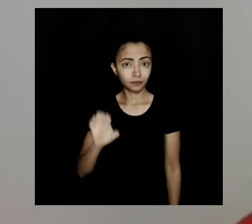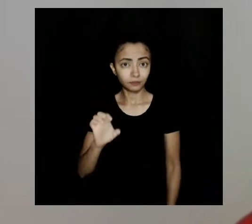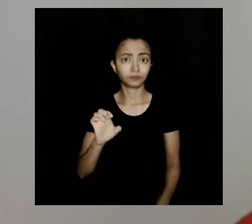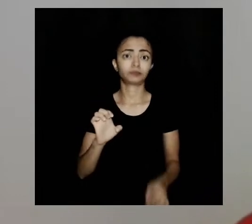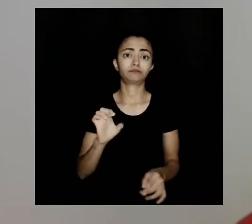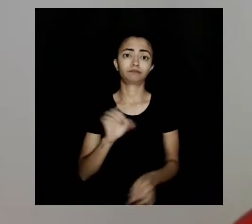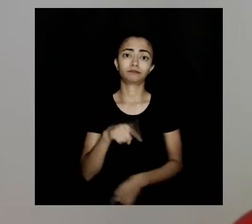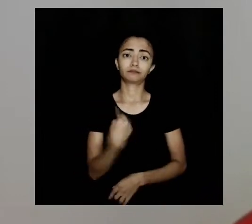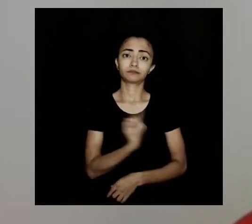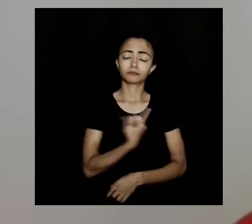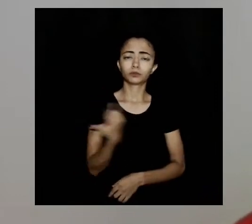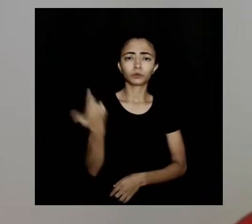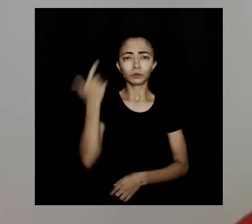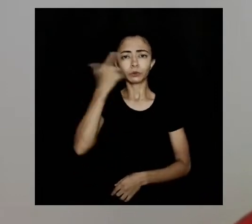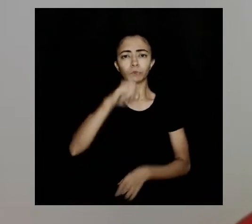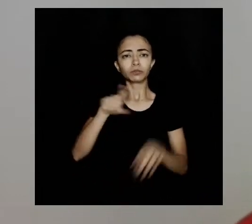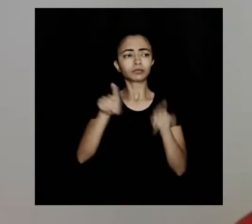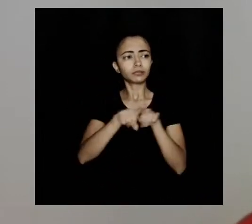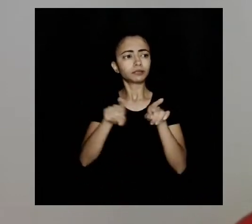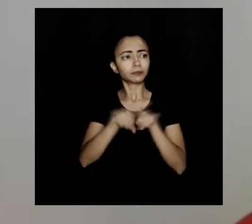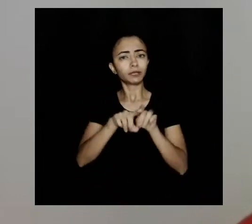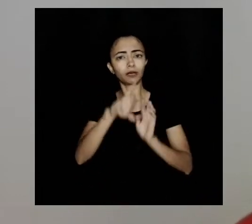Caribbean. It's also